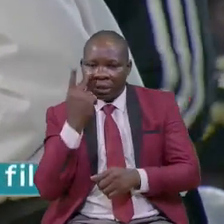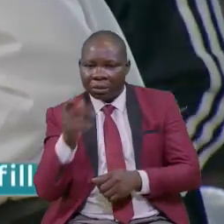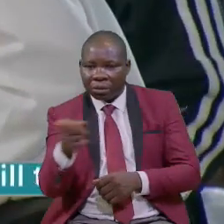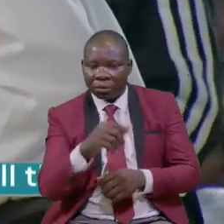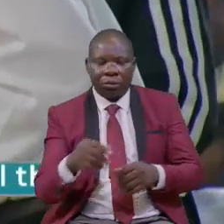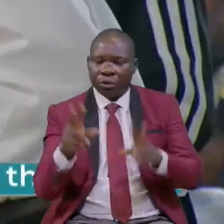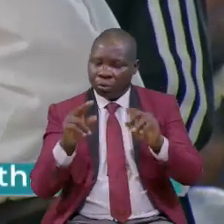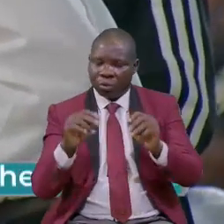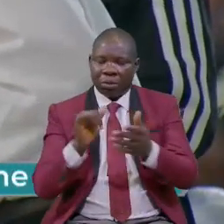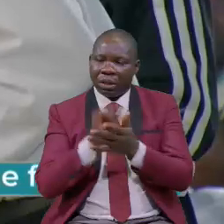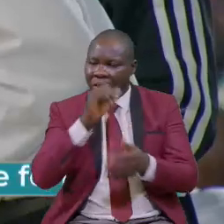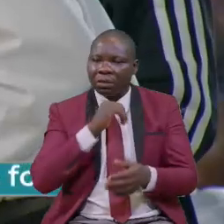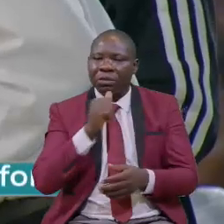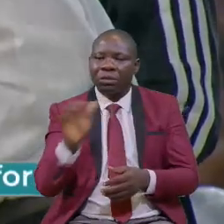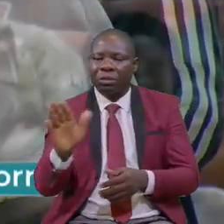have openly